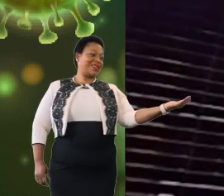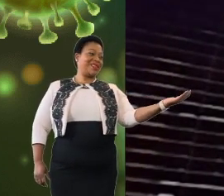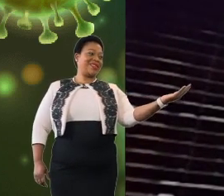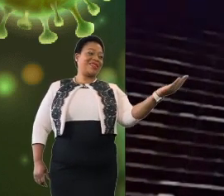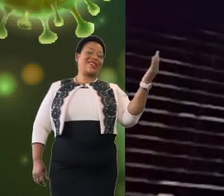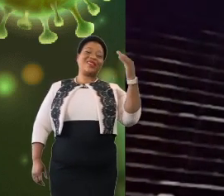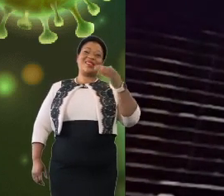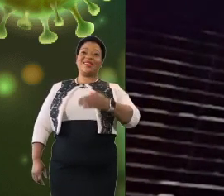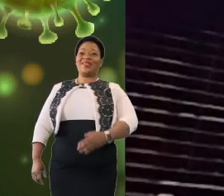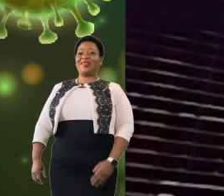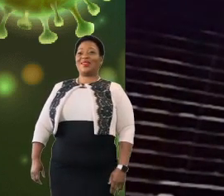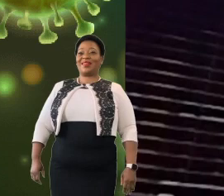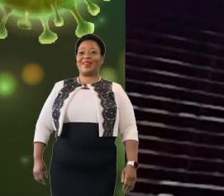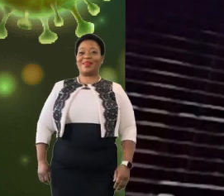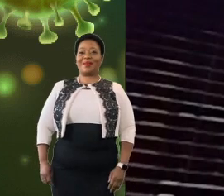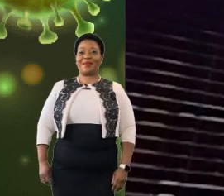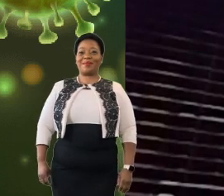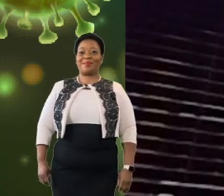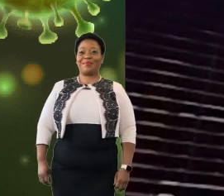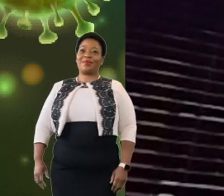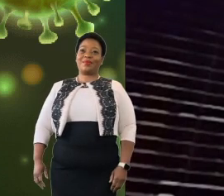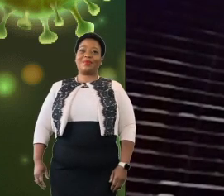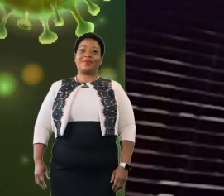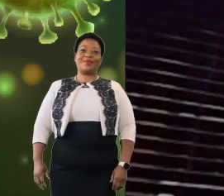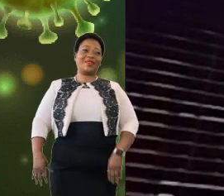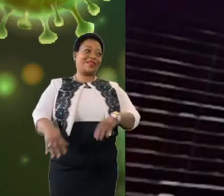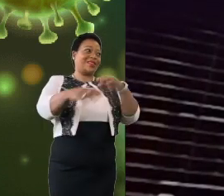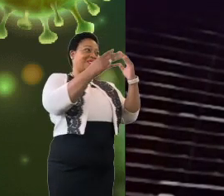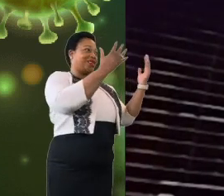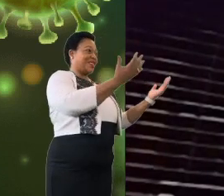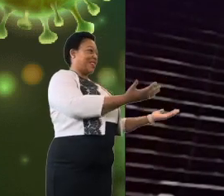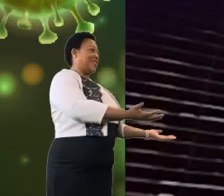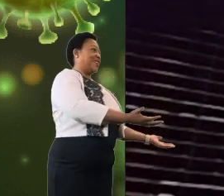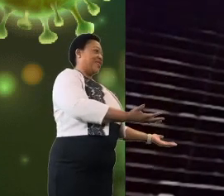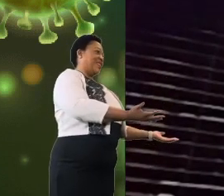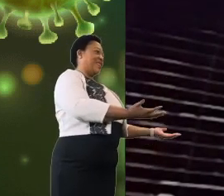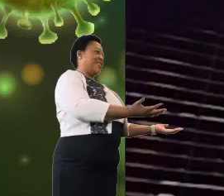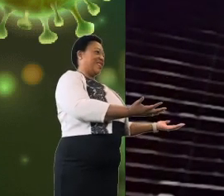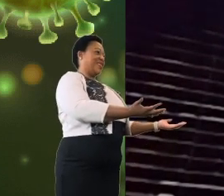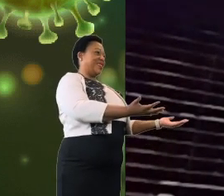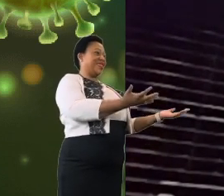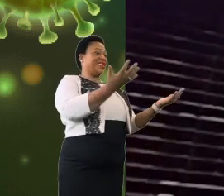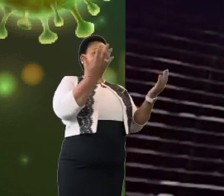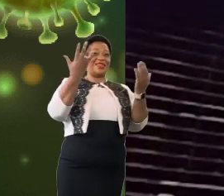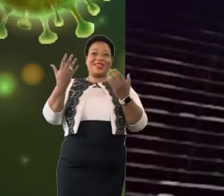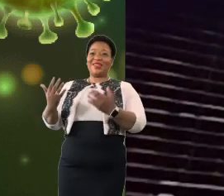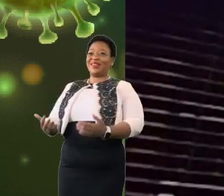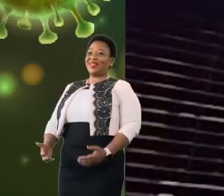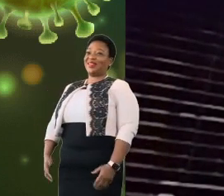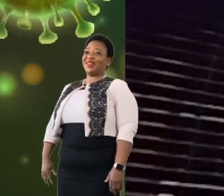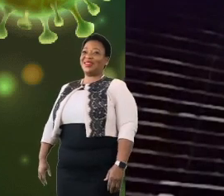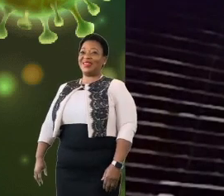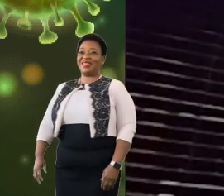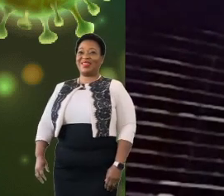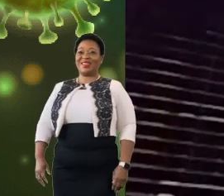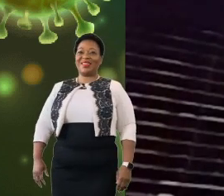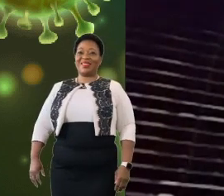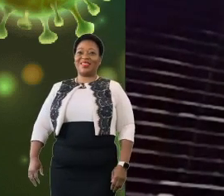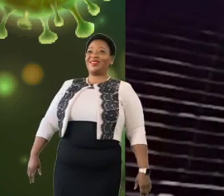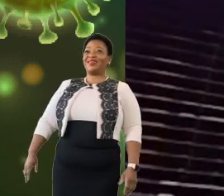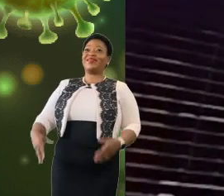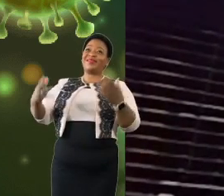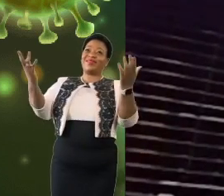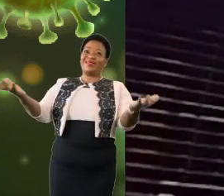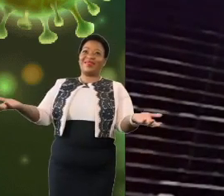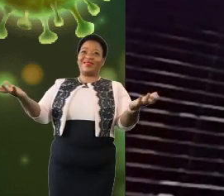come day one after the lockdown has been opened. How do we get the